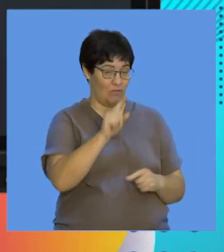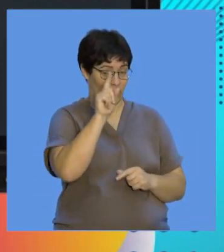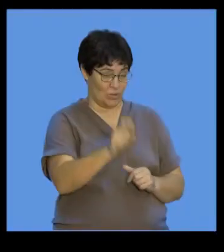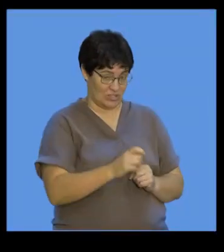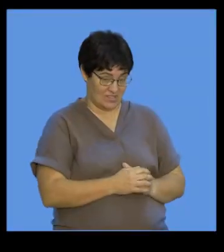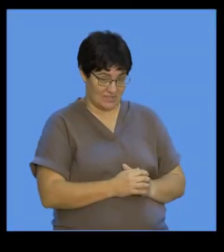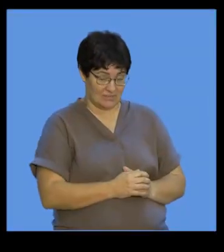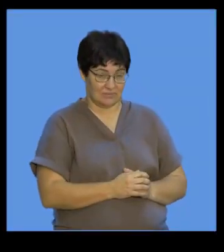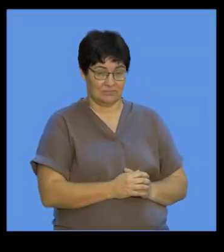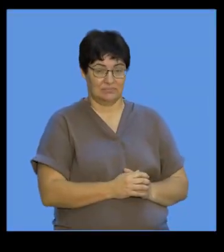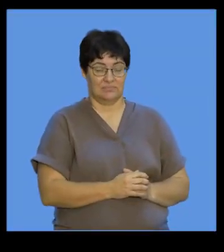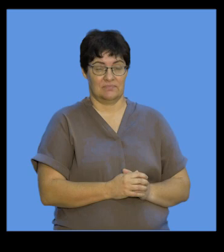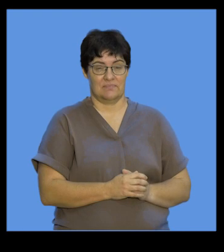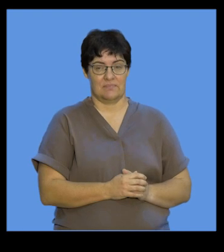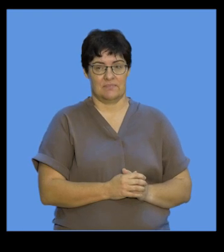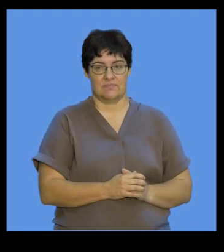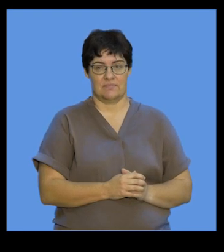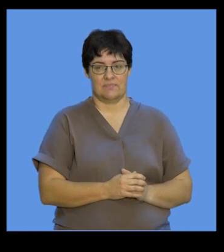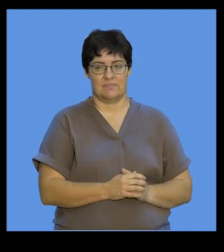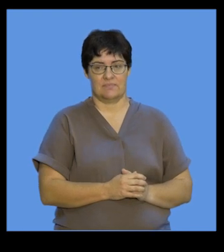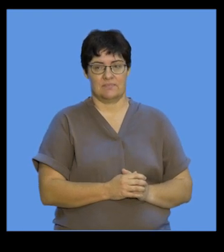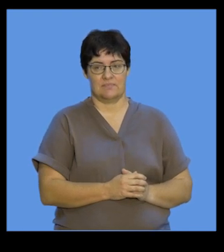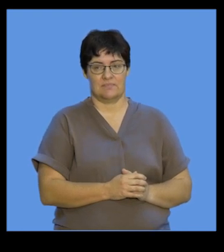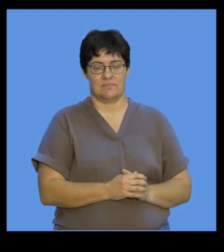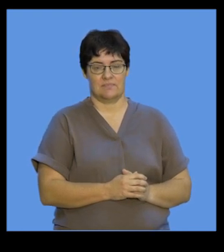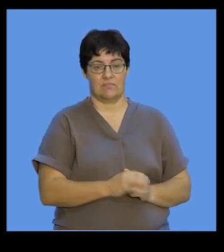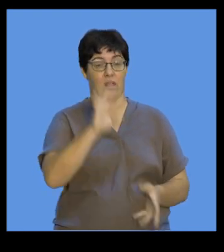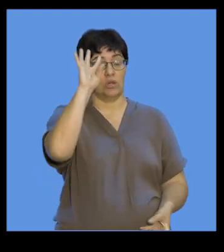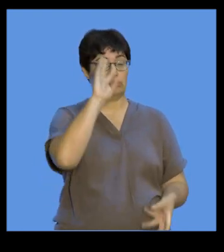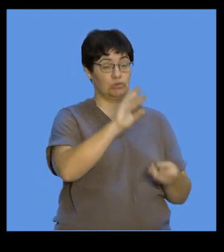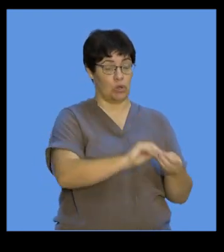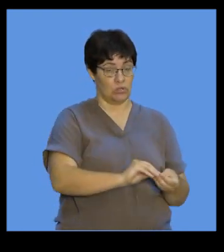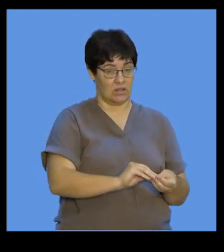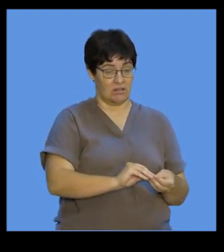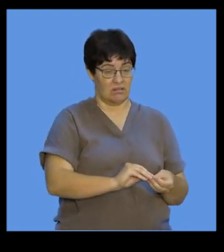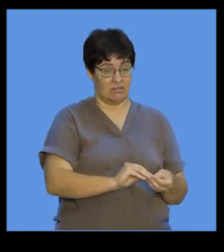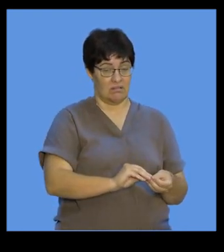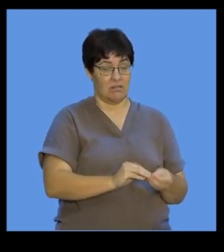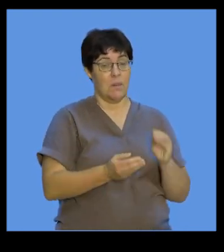okay? My total momentum before